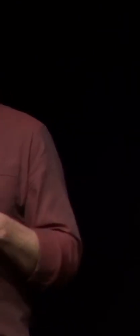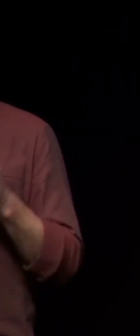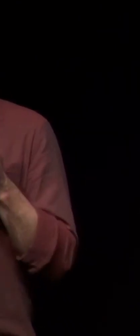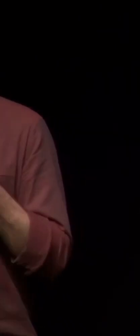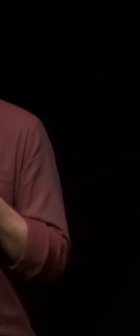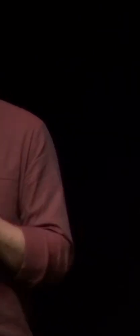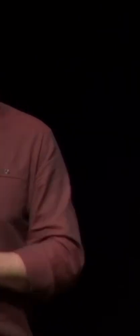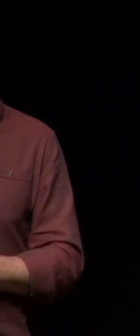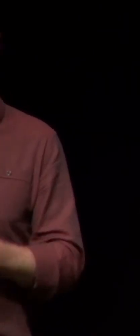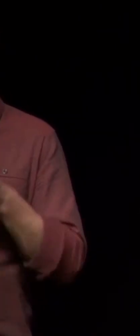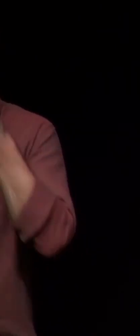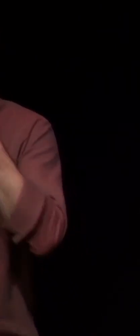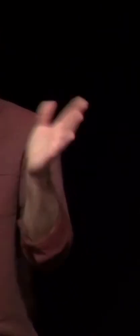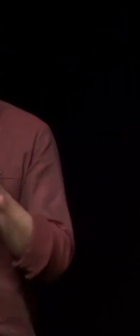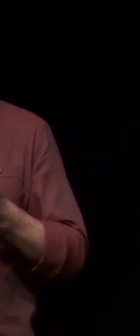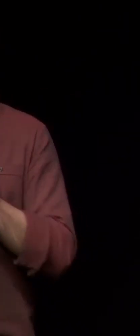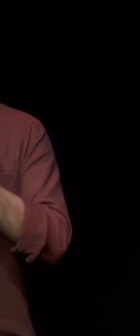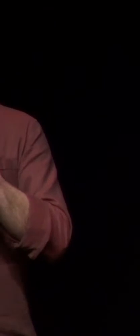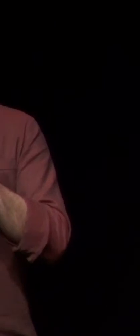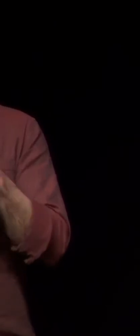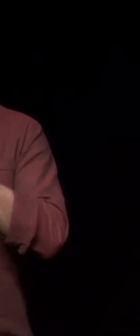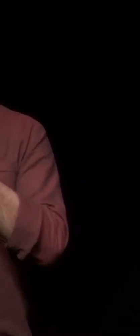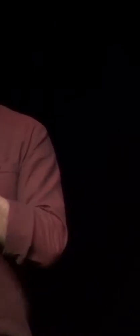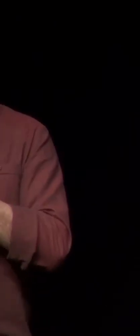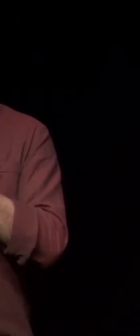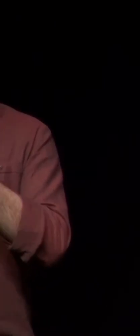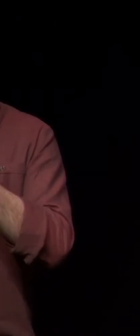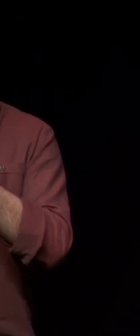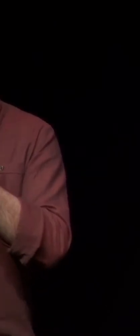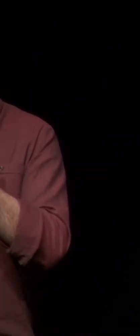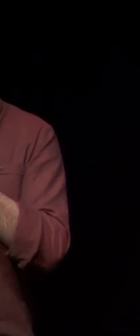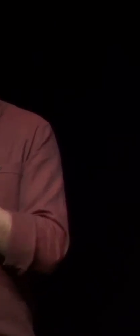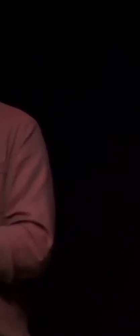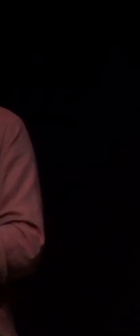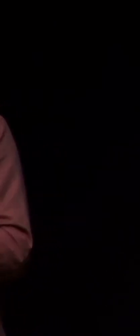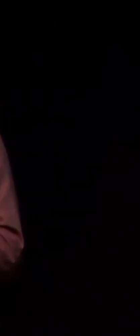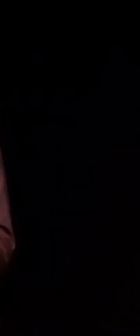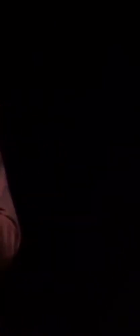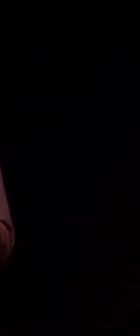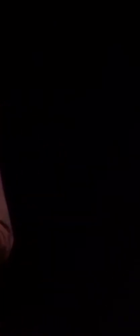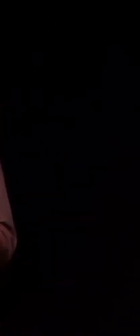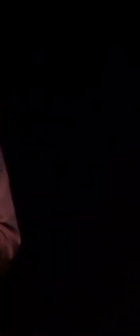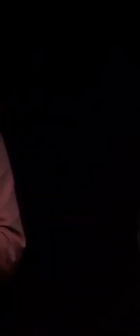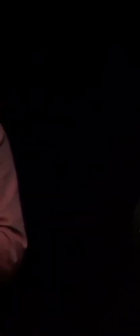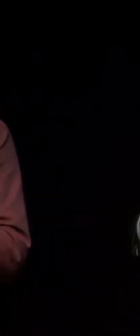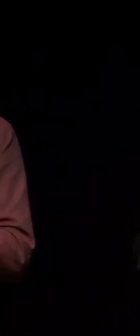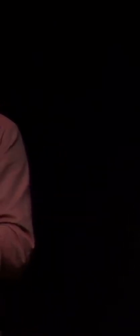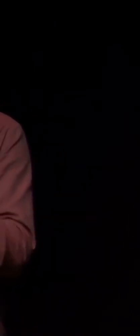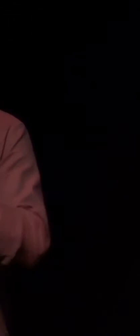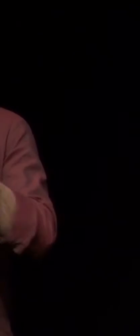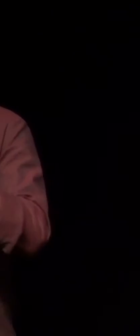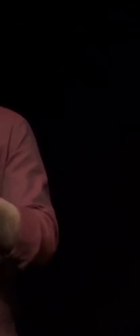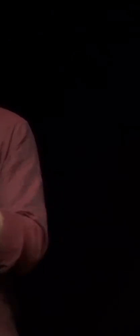accessibility law, and with that will come a whole cycle, as people in Ontario will know, because they've had the most experience with these standards